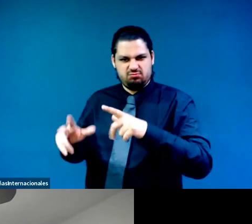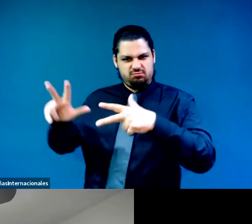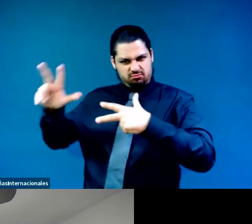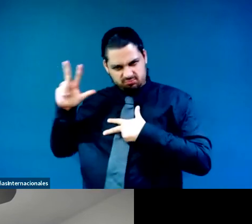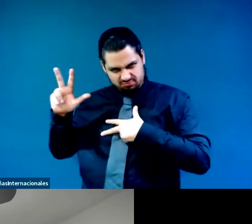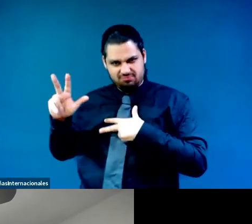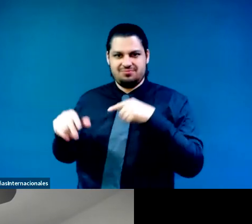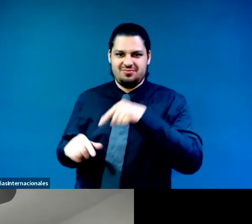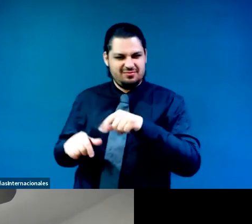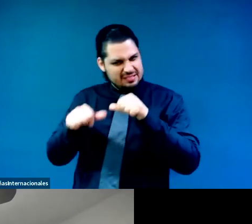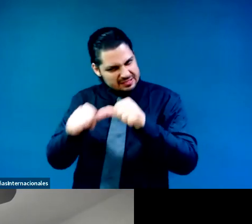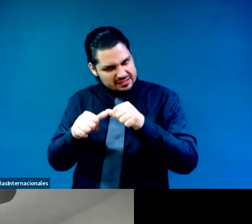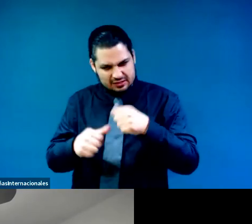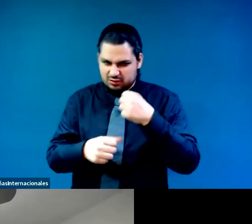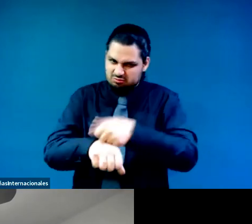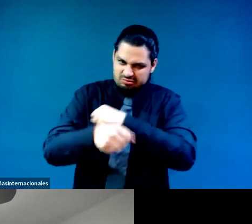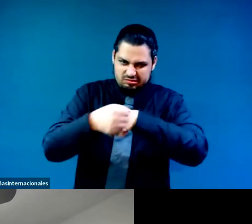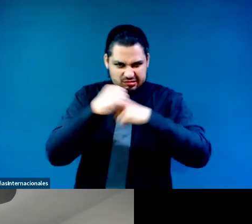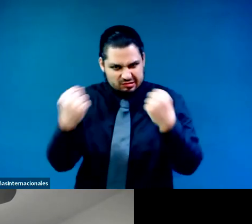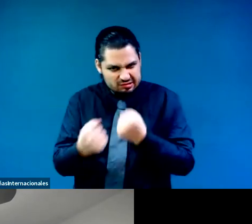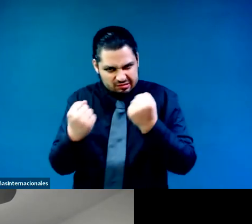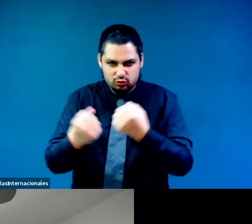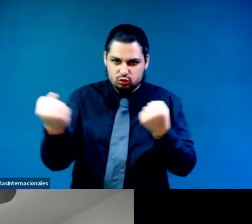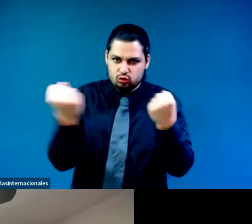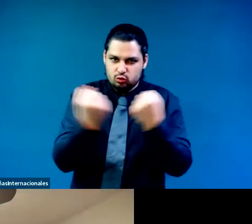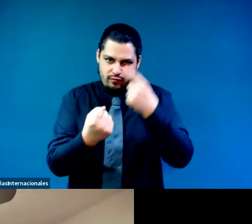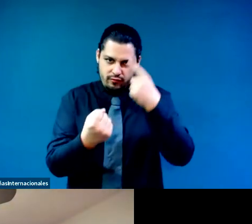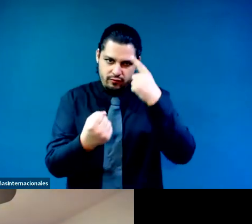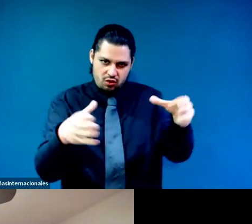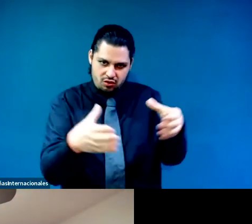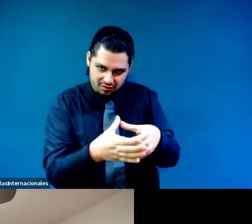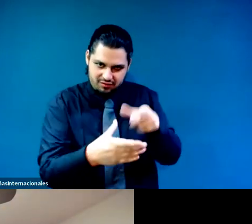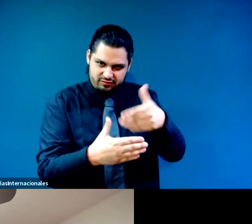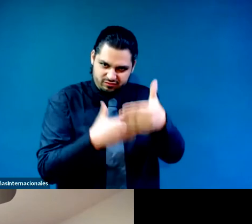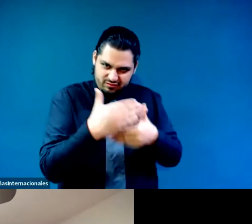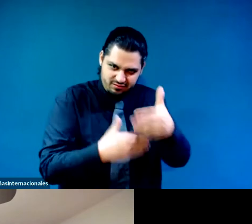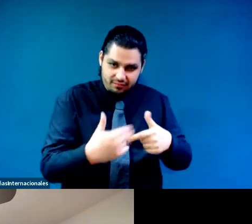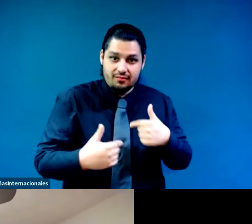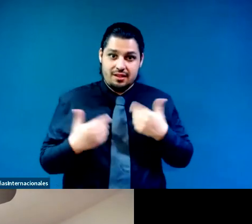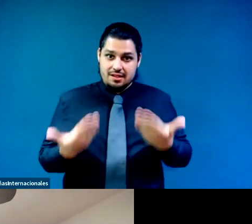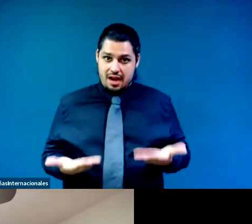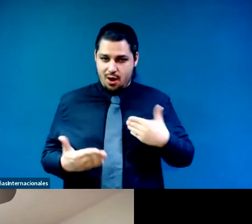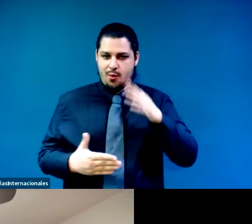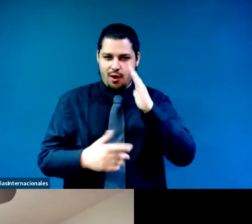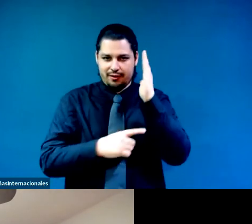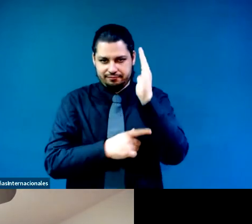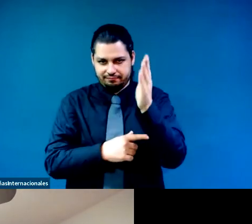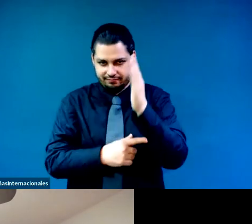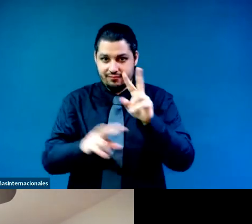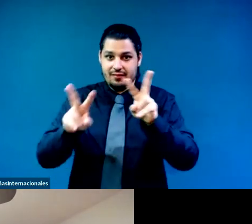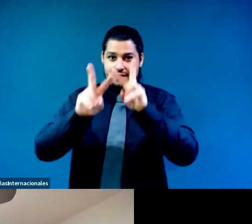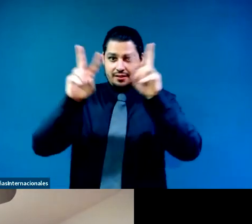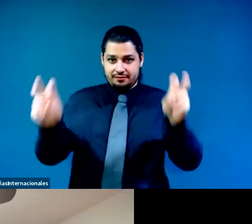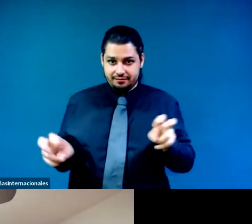Generation Equality Forum. I'd love to share with you a bit about the journey so